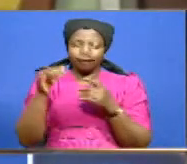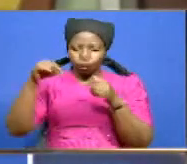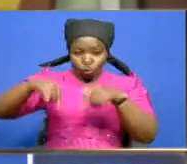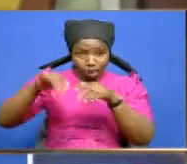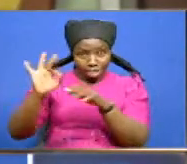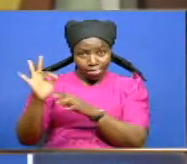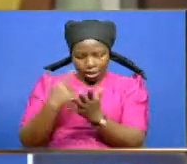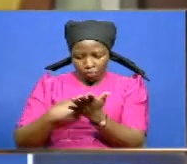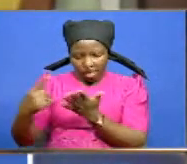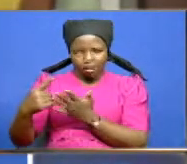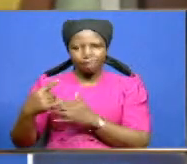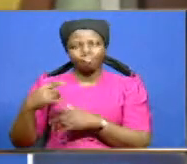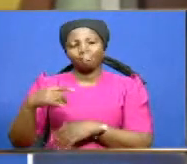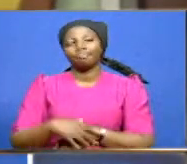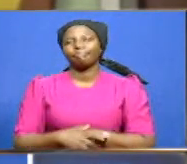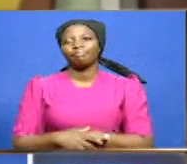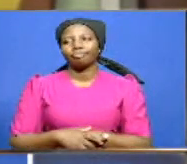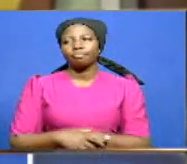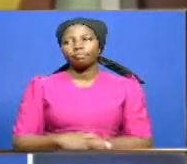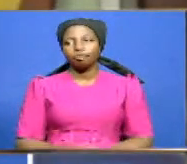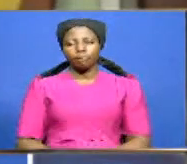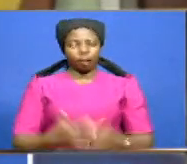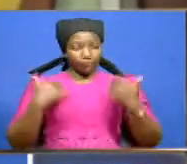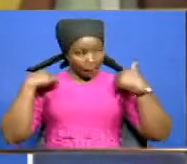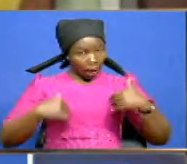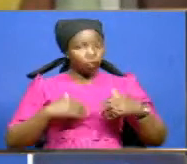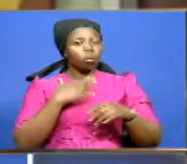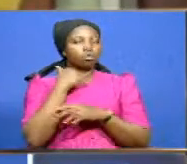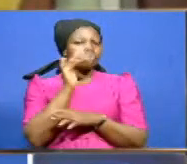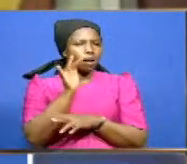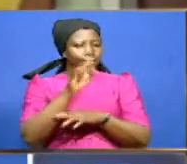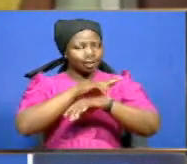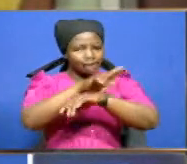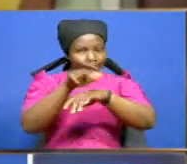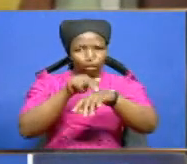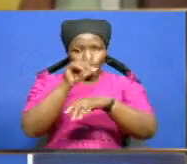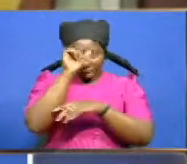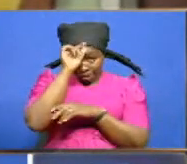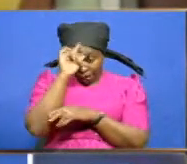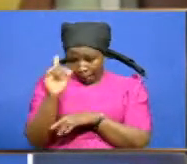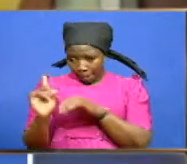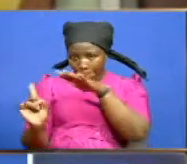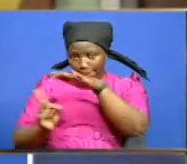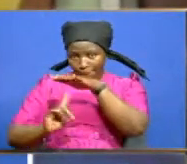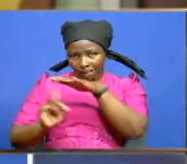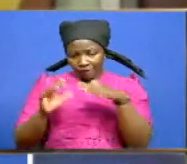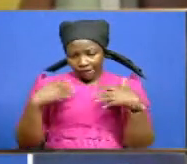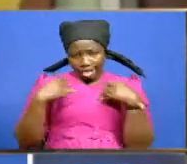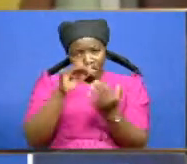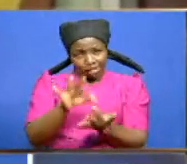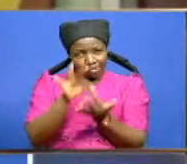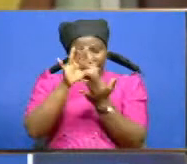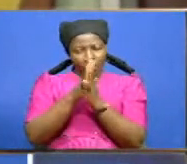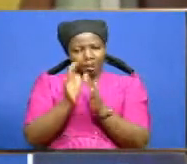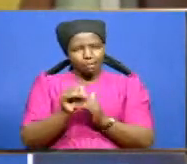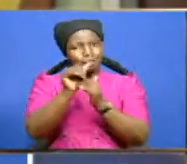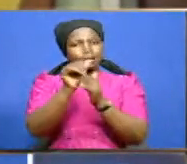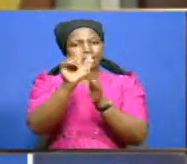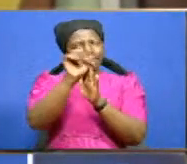I really want to ask the national government, Ministry of Health, especially with the leadership of the